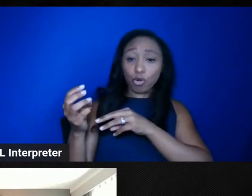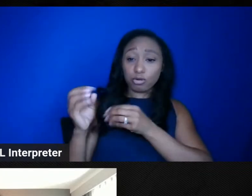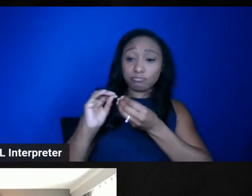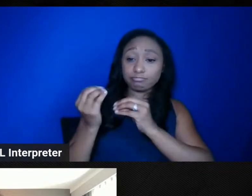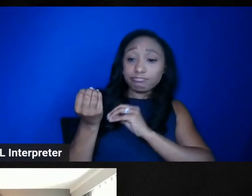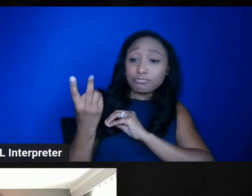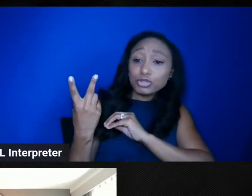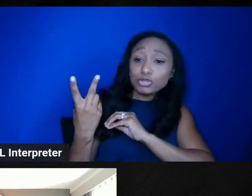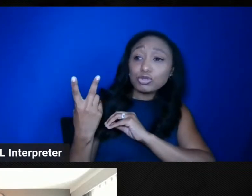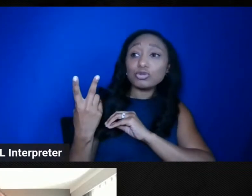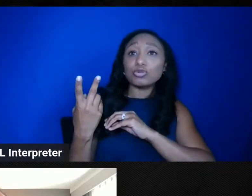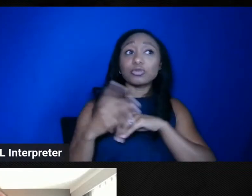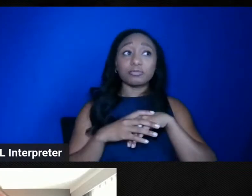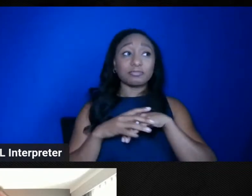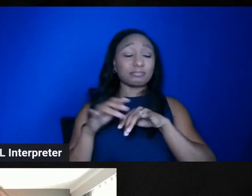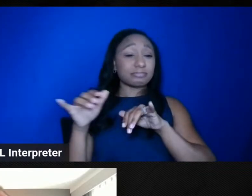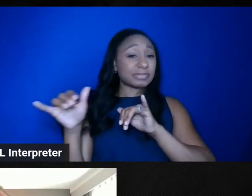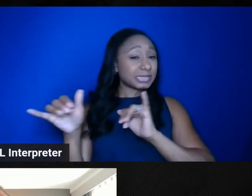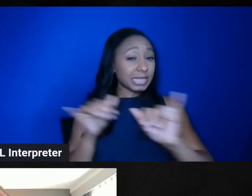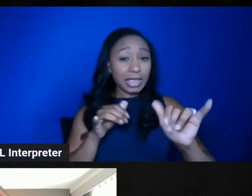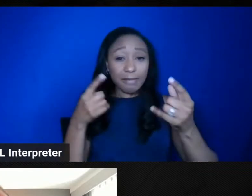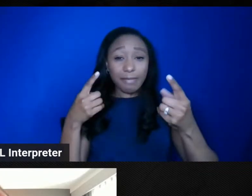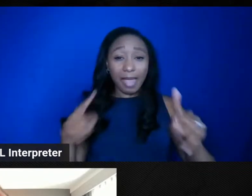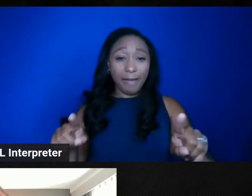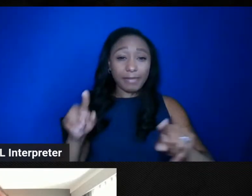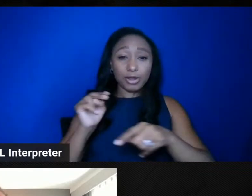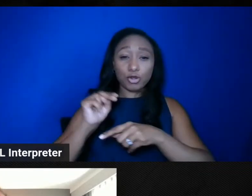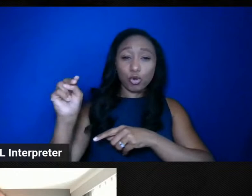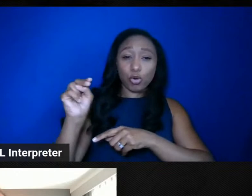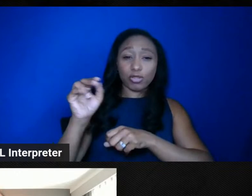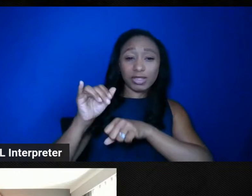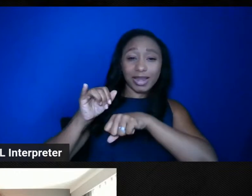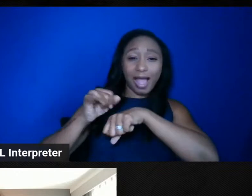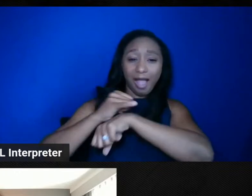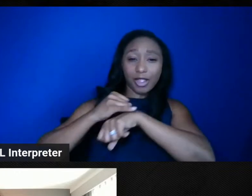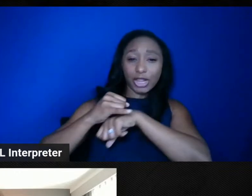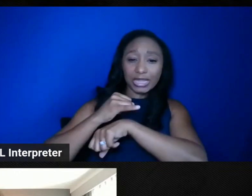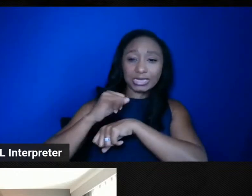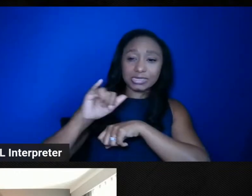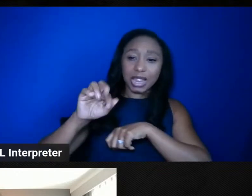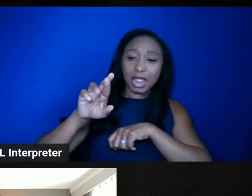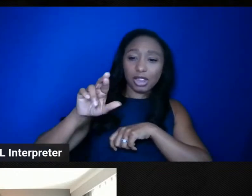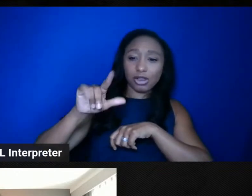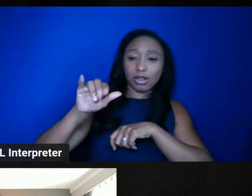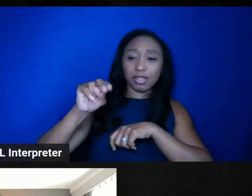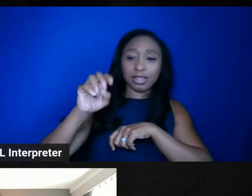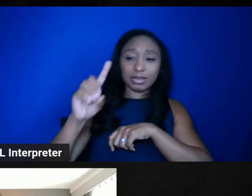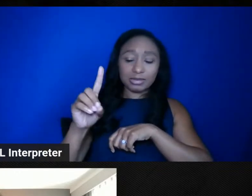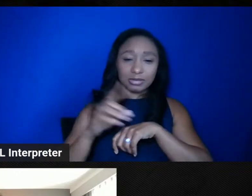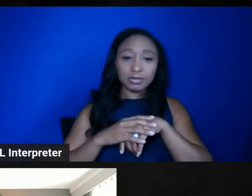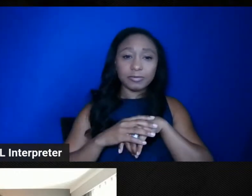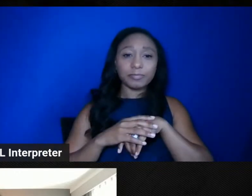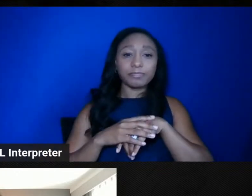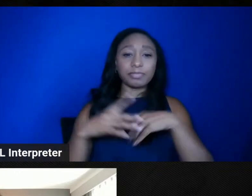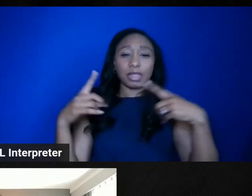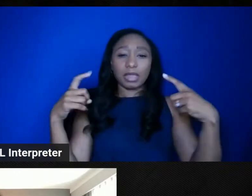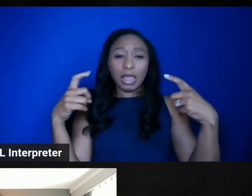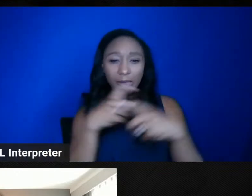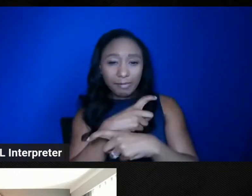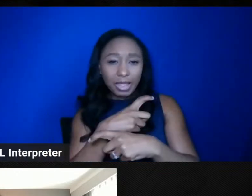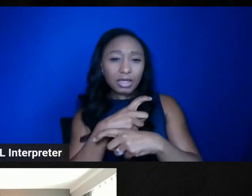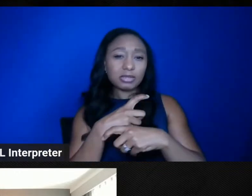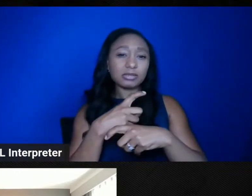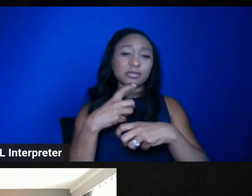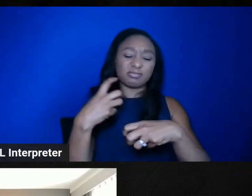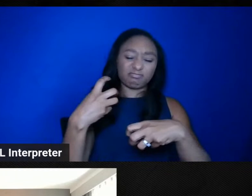in South Africa, in Northern Ireland, in Germany, following their own difficult, tangled, troubled